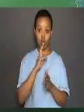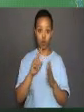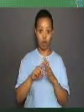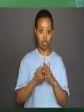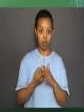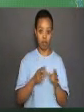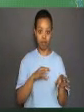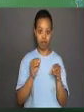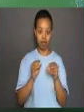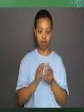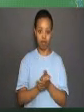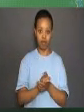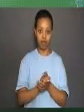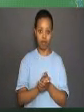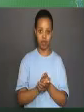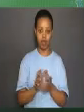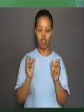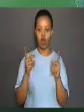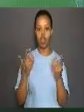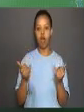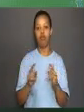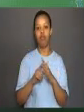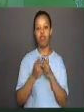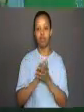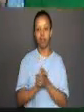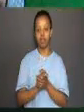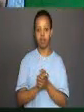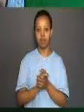the lesson, students? Let us get started.